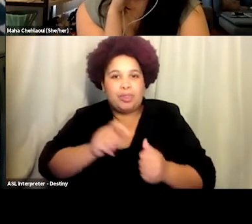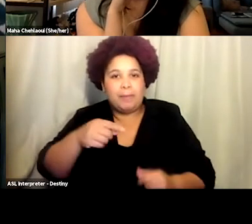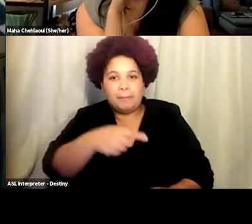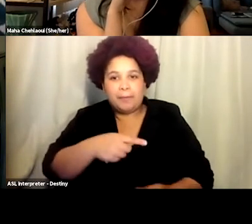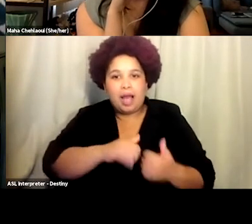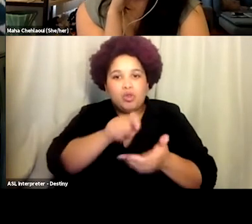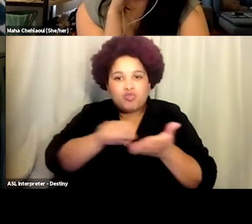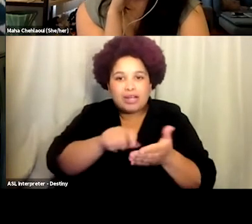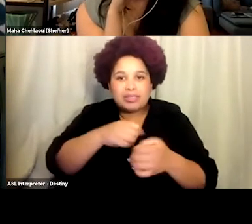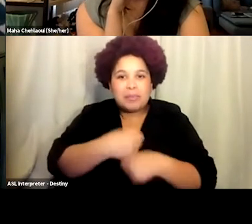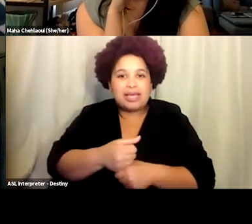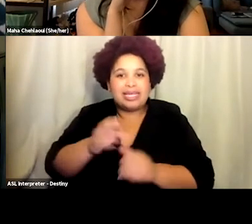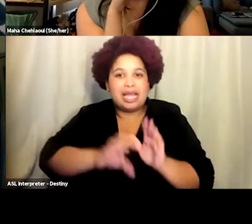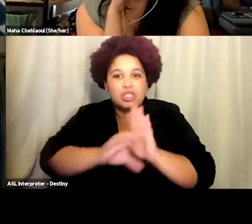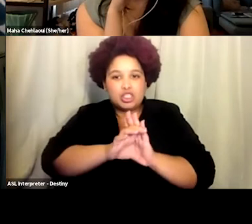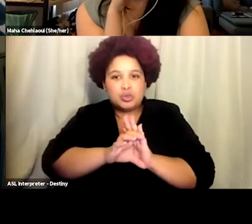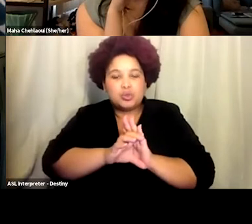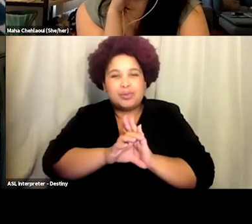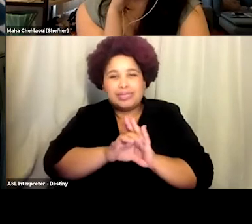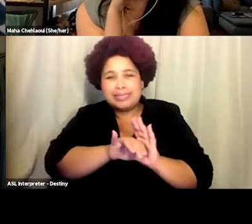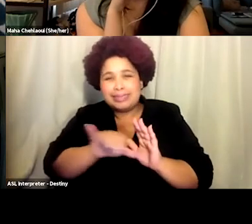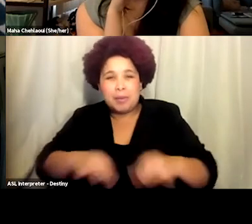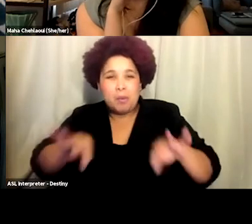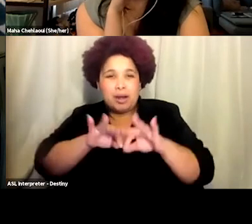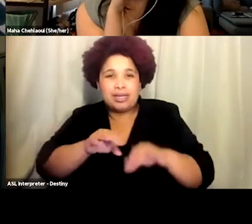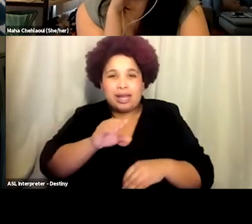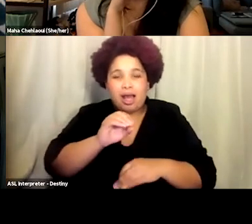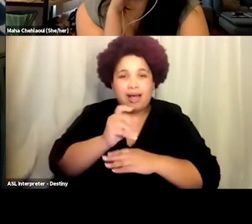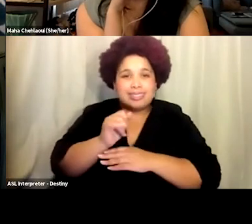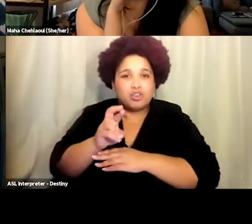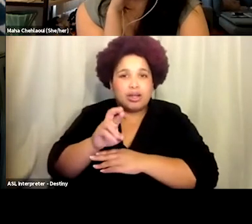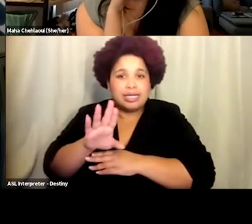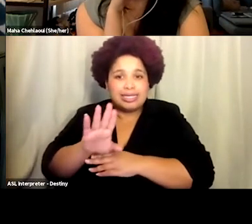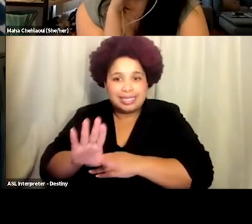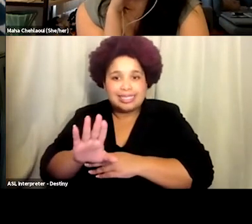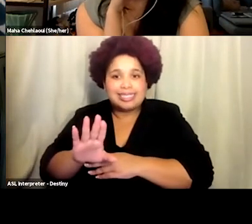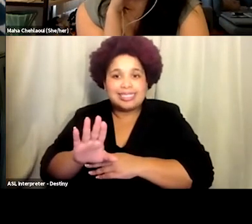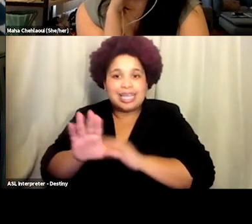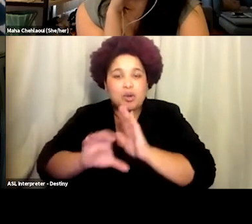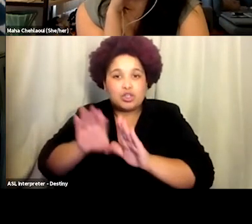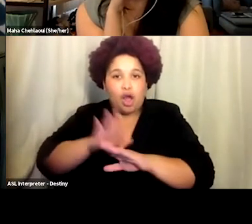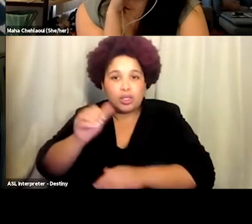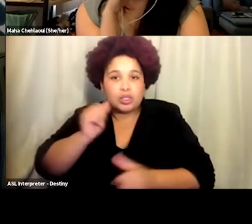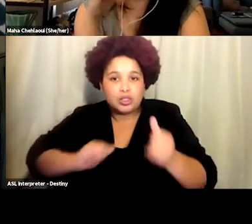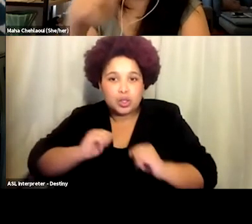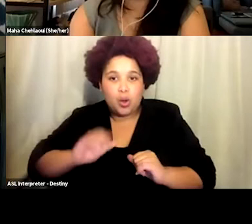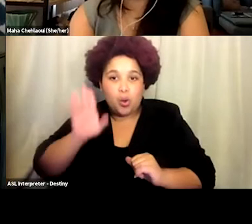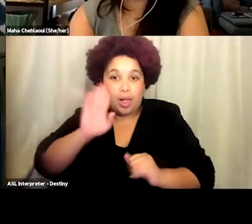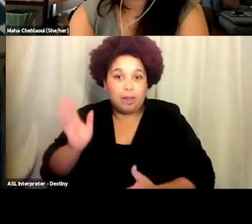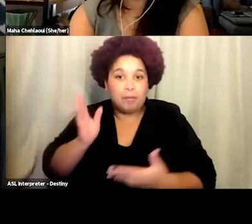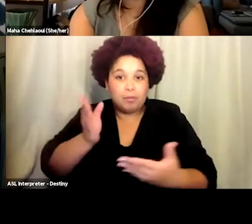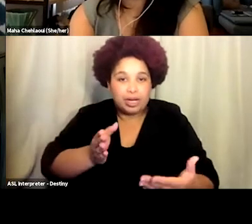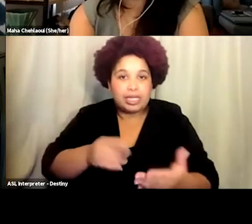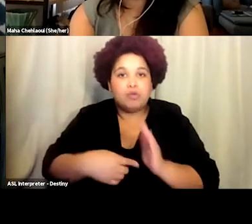room can create a character that is as important as Oscar's character on the show, that will bring and